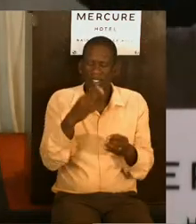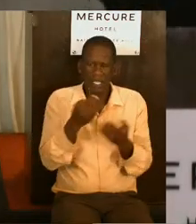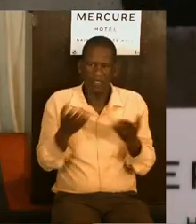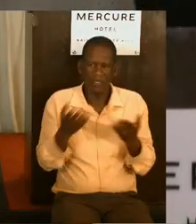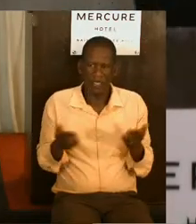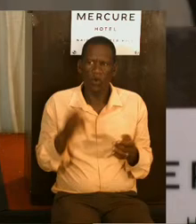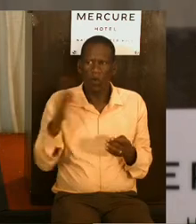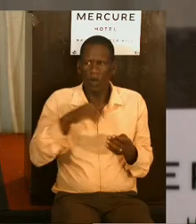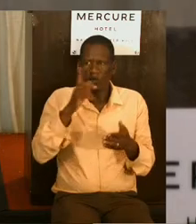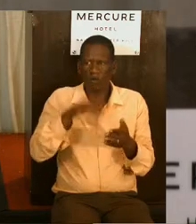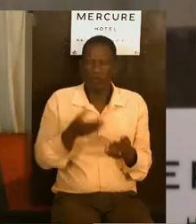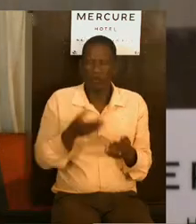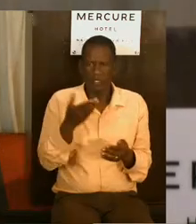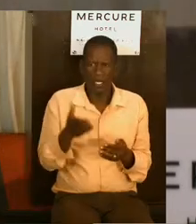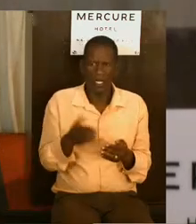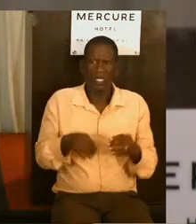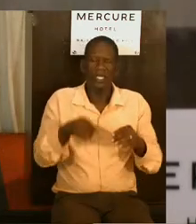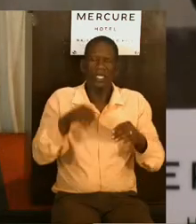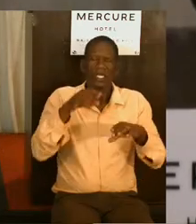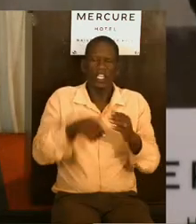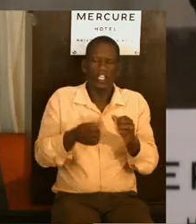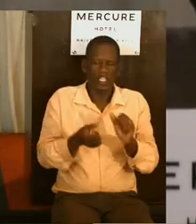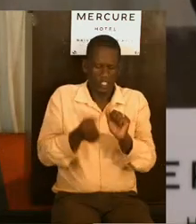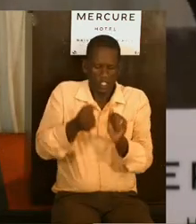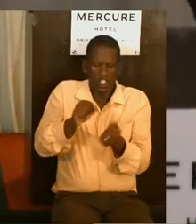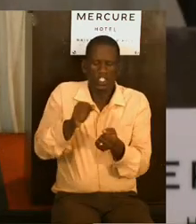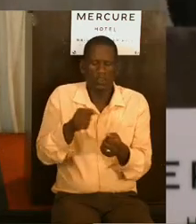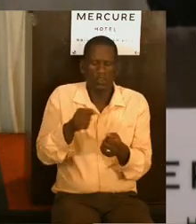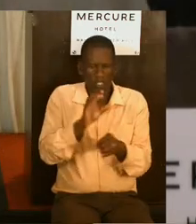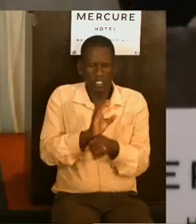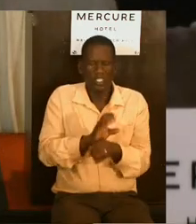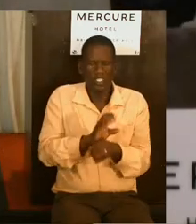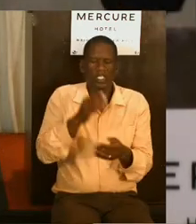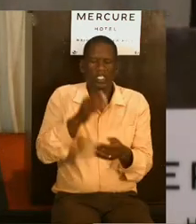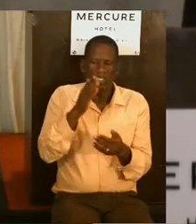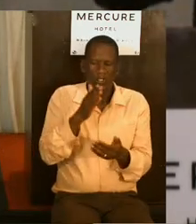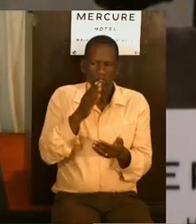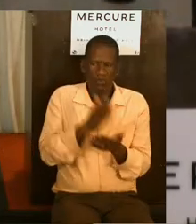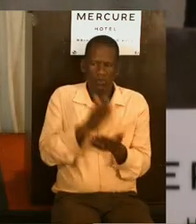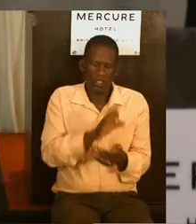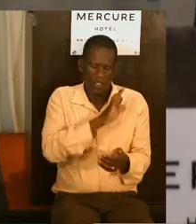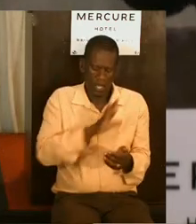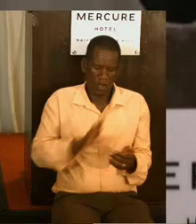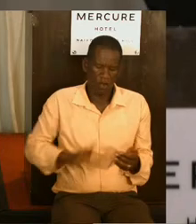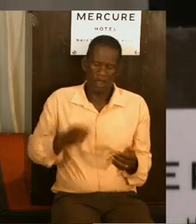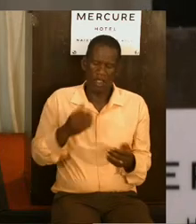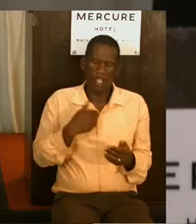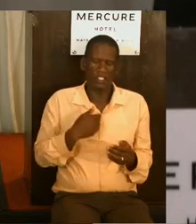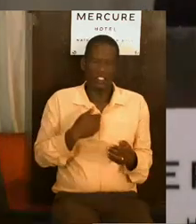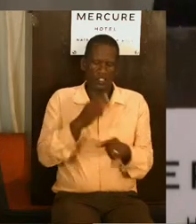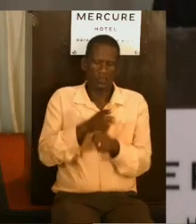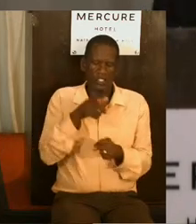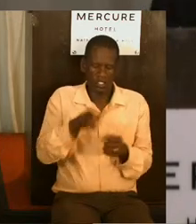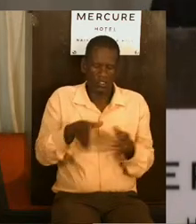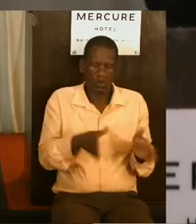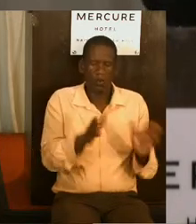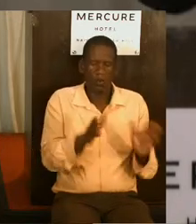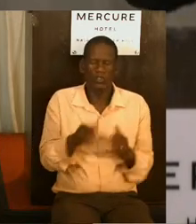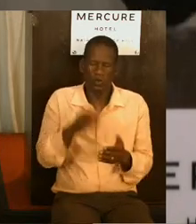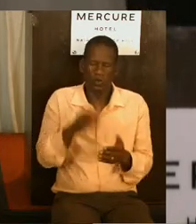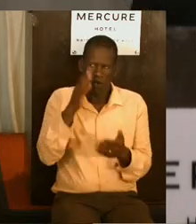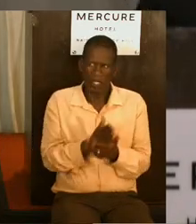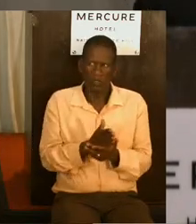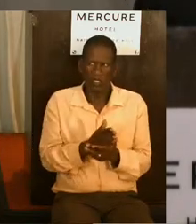worse than what was there in the Reformation in fact the Lord has has used this opportunity to